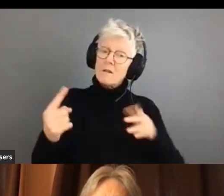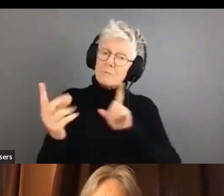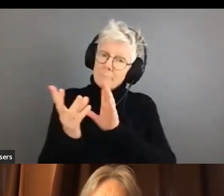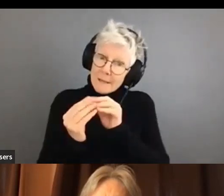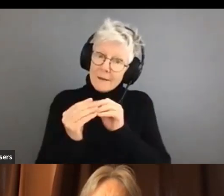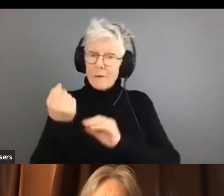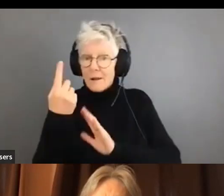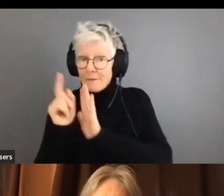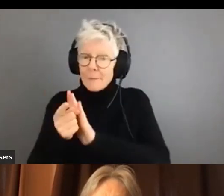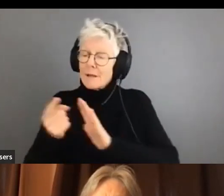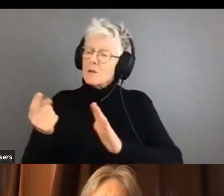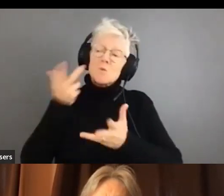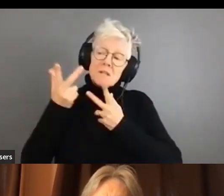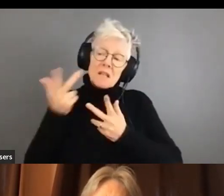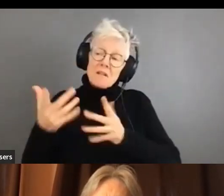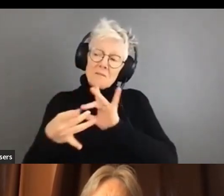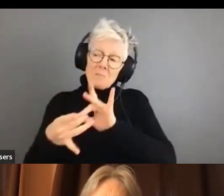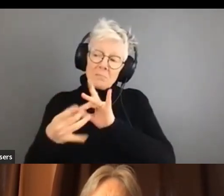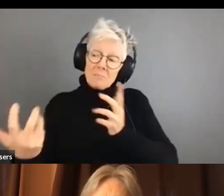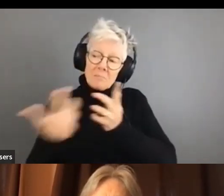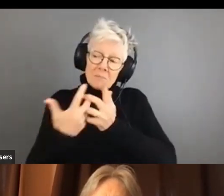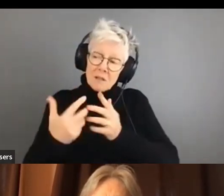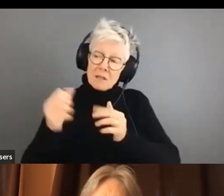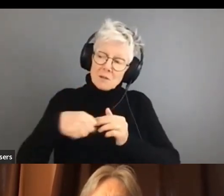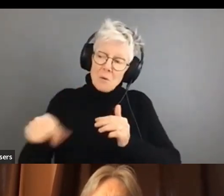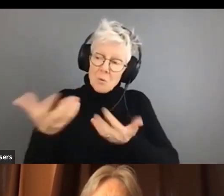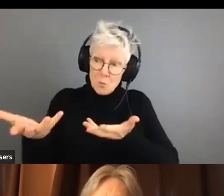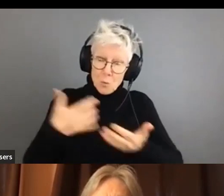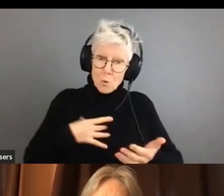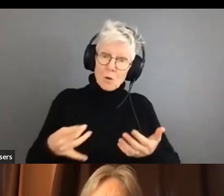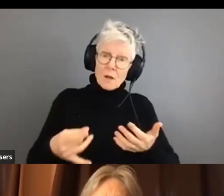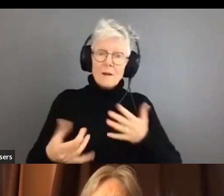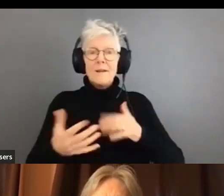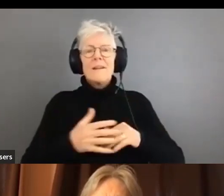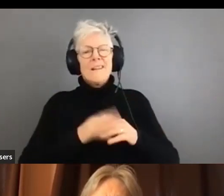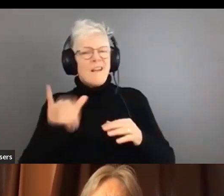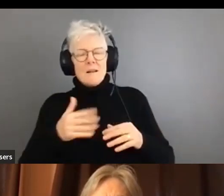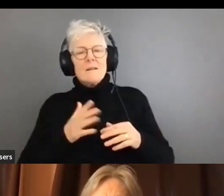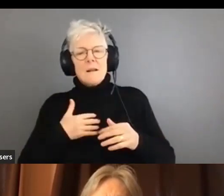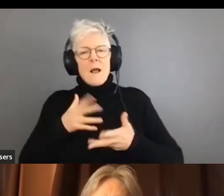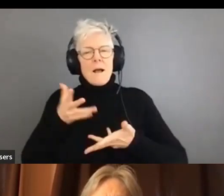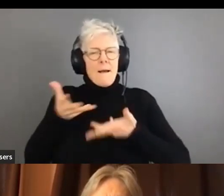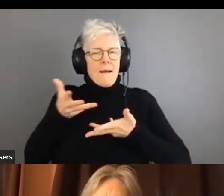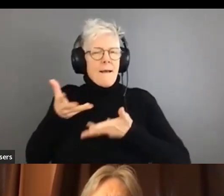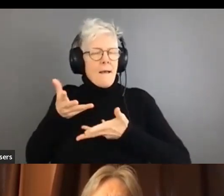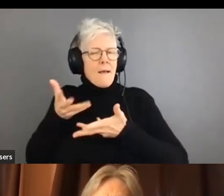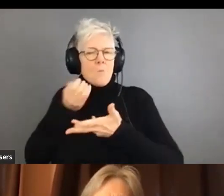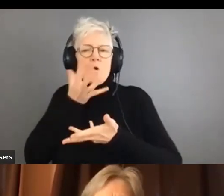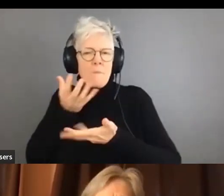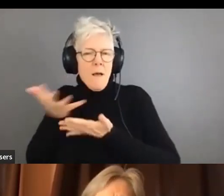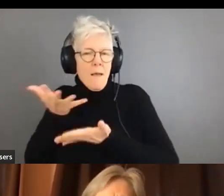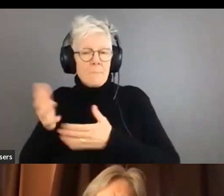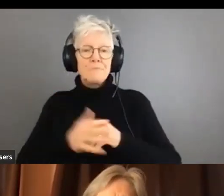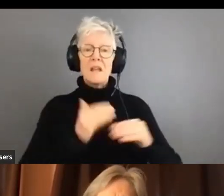to see if there's an alignment? Is it something that you'd like to do, and just get to know them? So I like to do that.